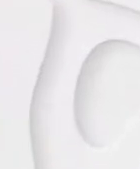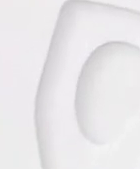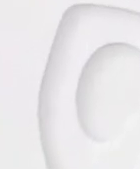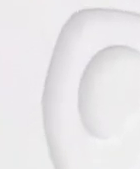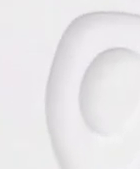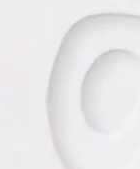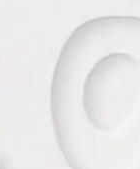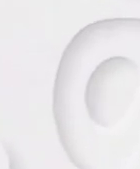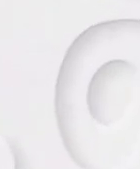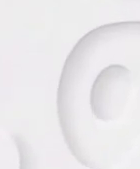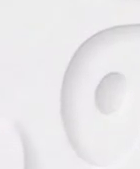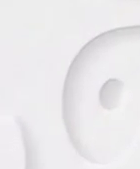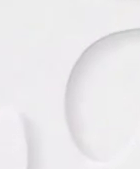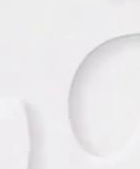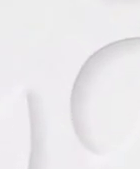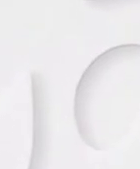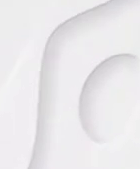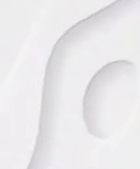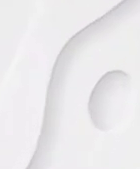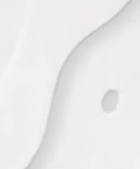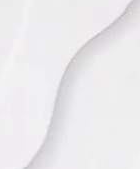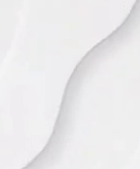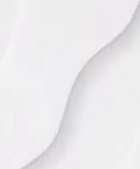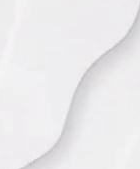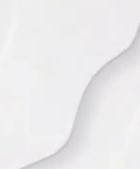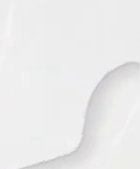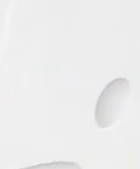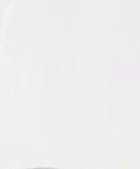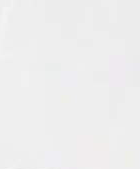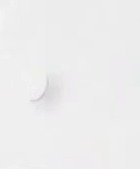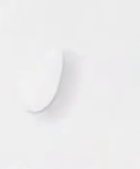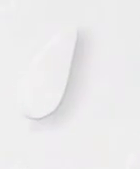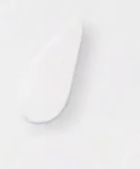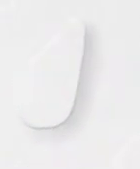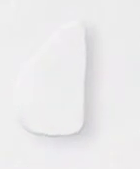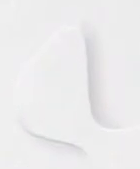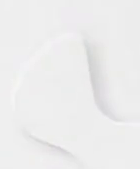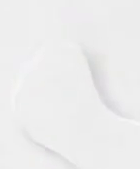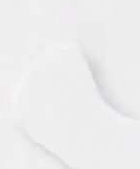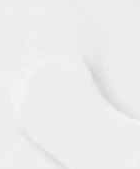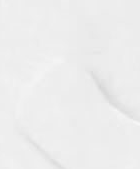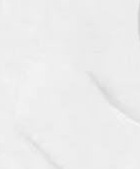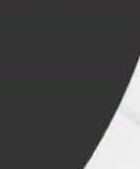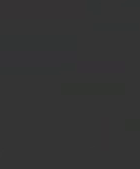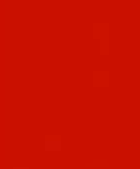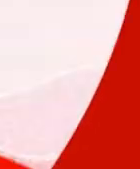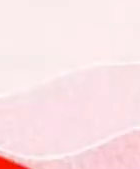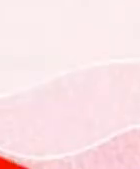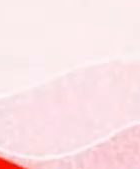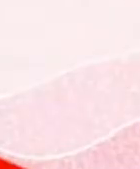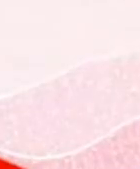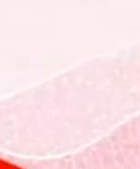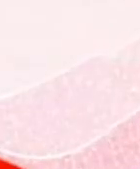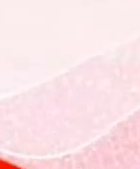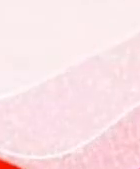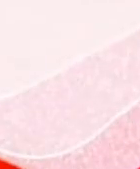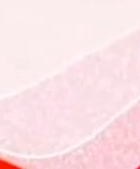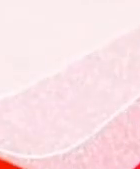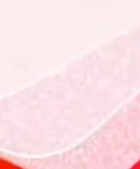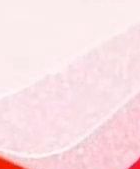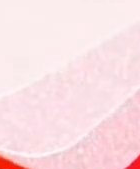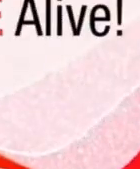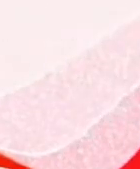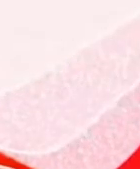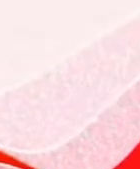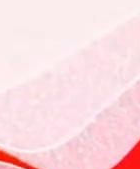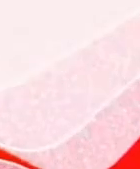forming a team of well-wishers and volunteers who give in cash and kind to support in spreading the gospel at Hope Media. Currently, Hope